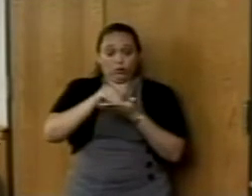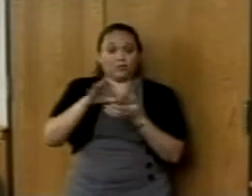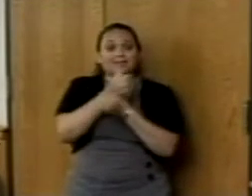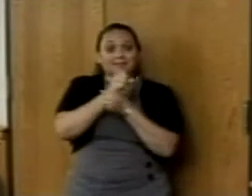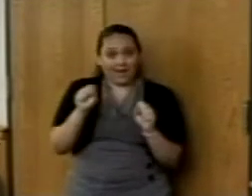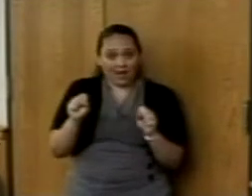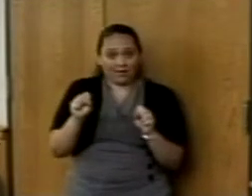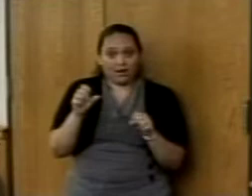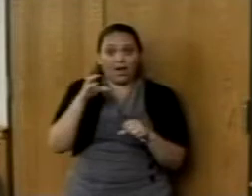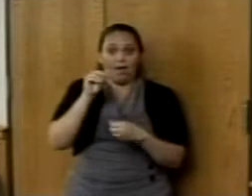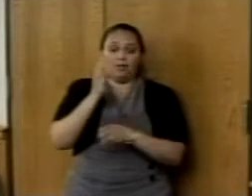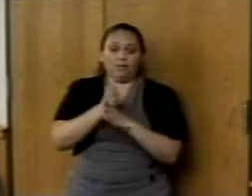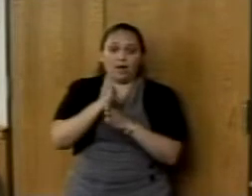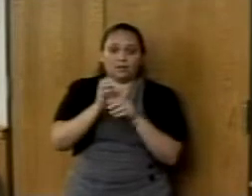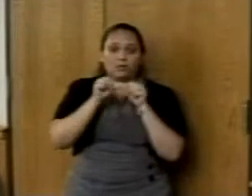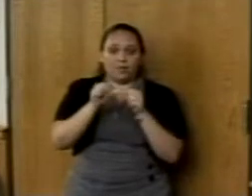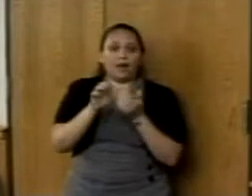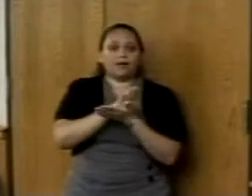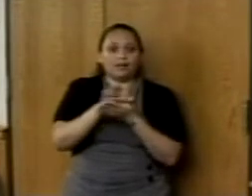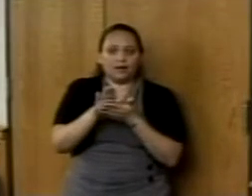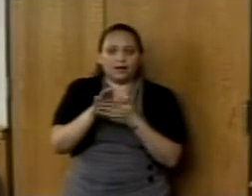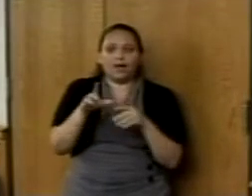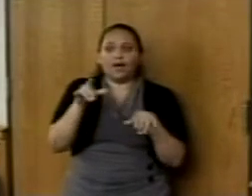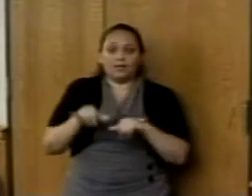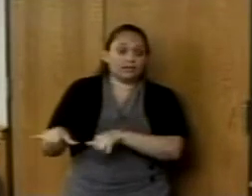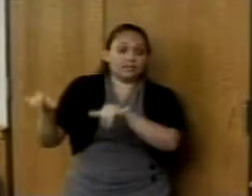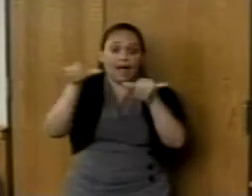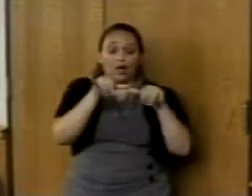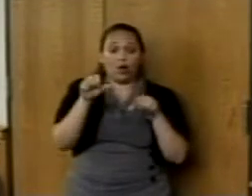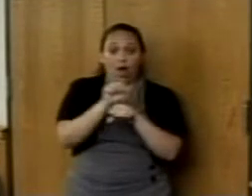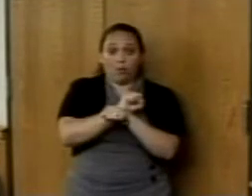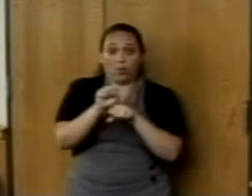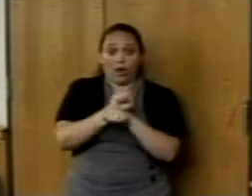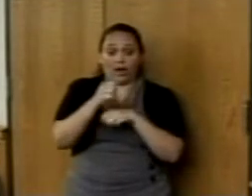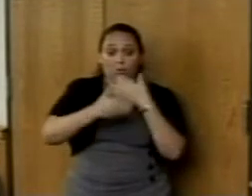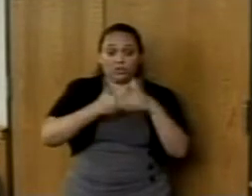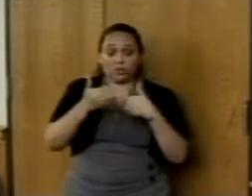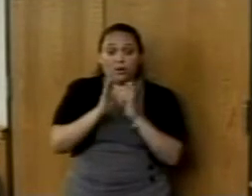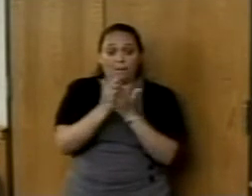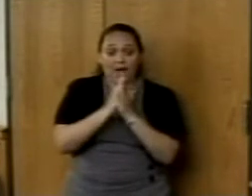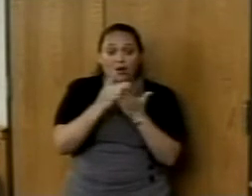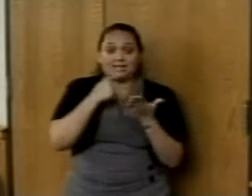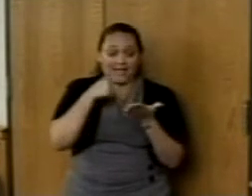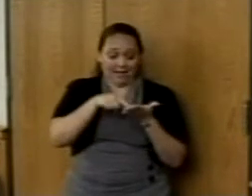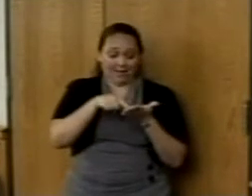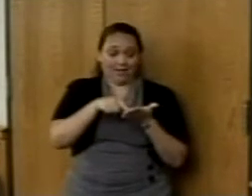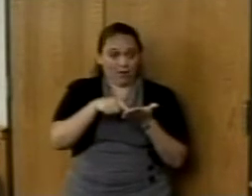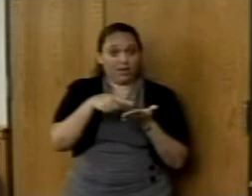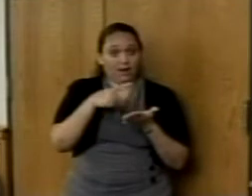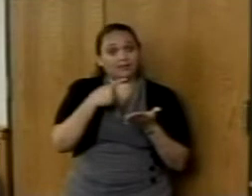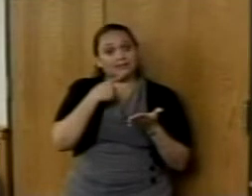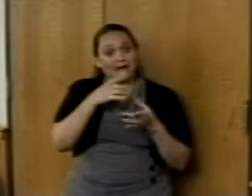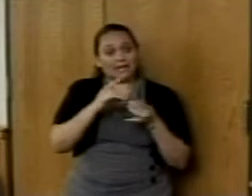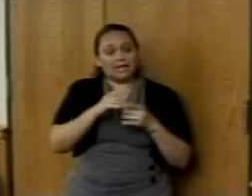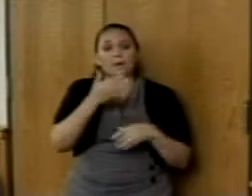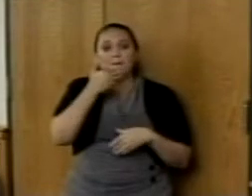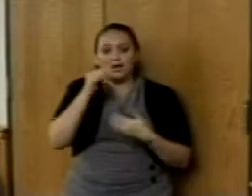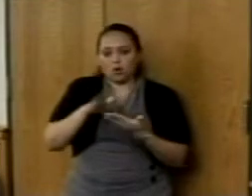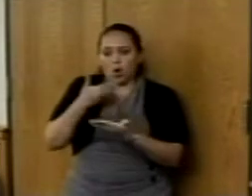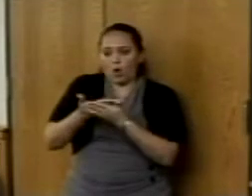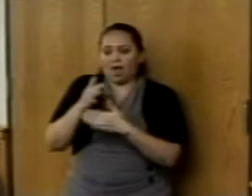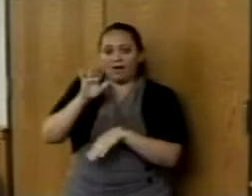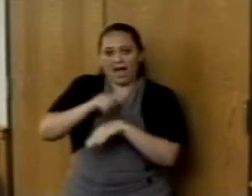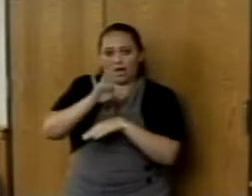for the buses remain clean. And the Standard Operating Procedure Manual has a saying in it that states, it is better to arrive